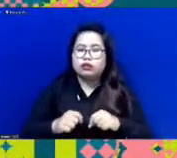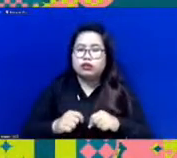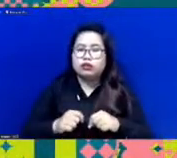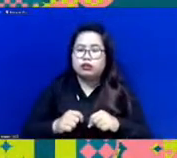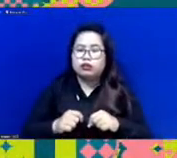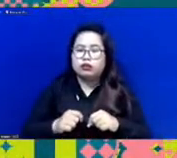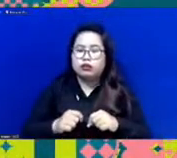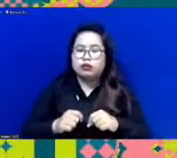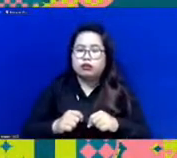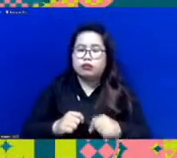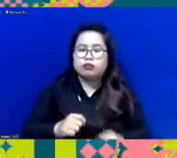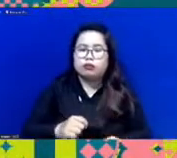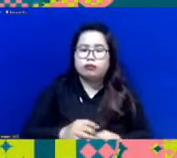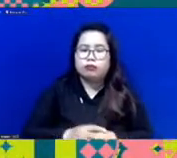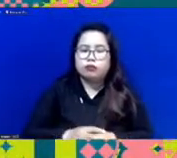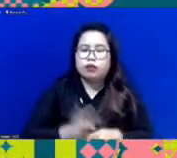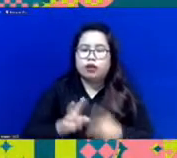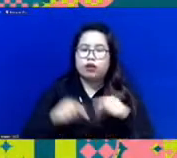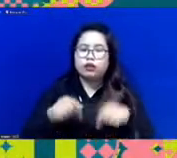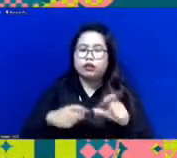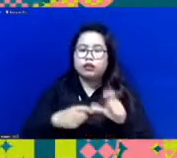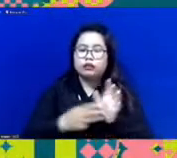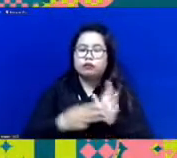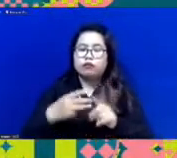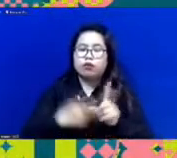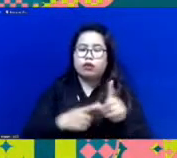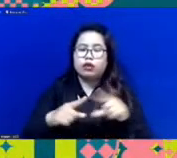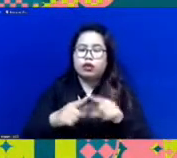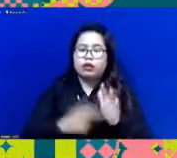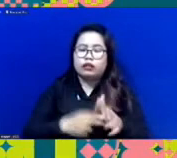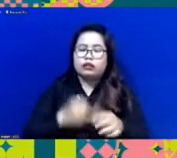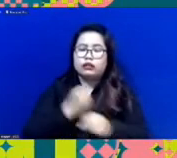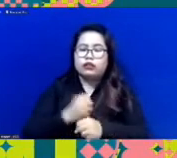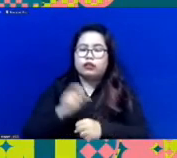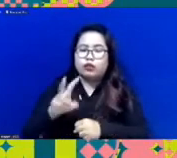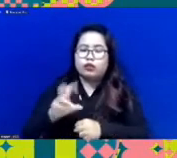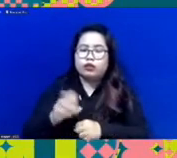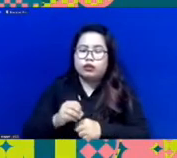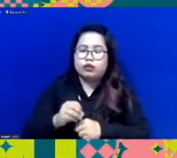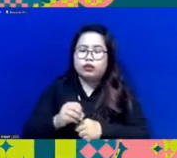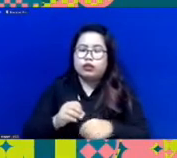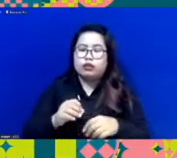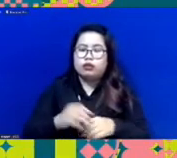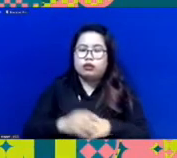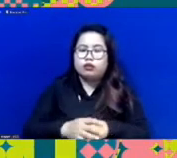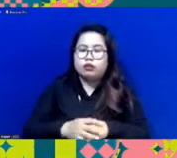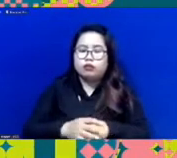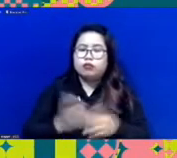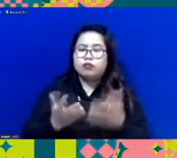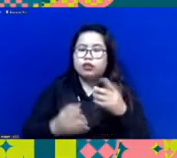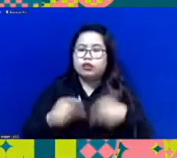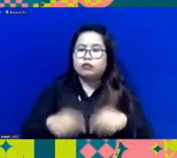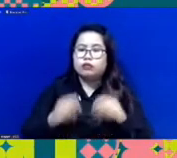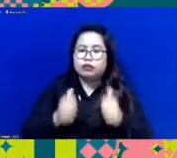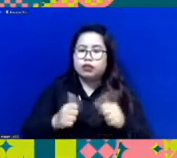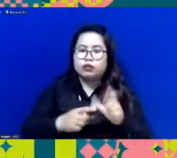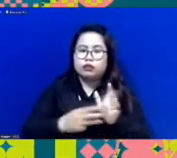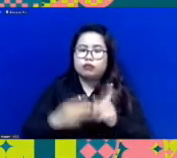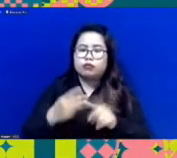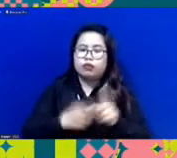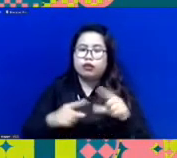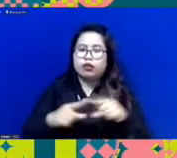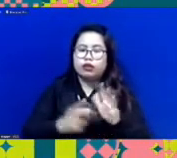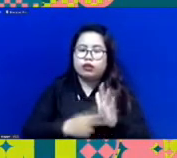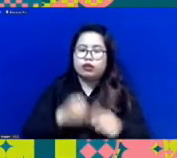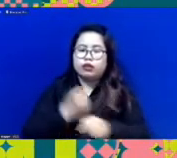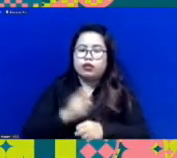tagline of stronger together, better together, that essentially, if we cooperate, absolutely anything